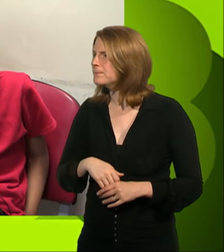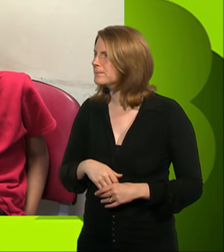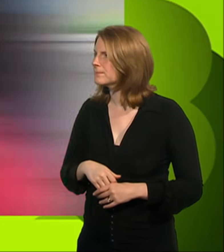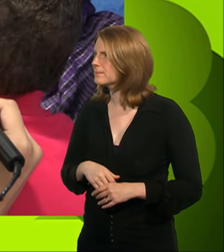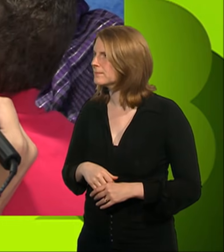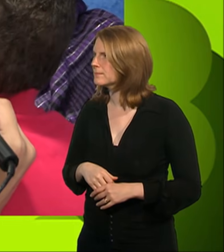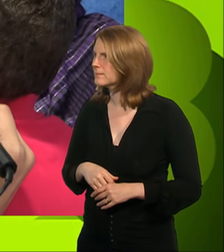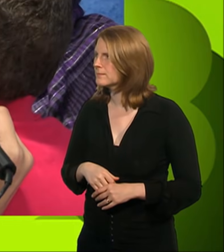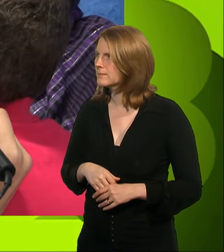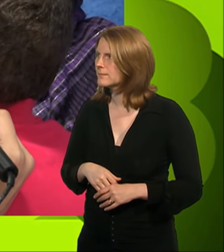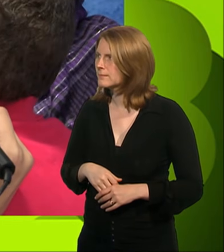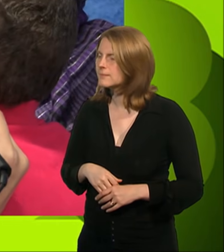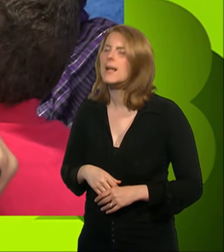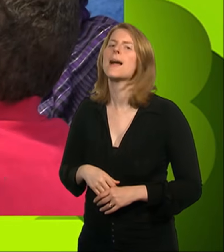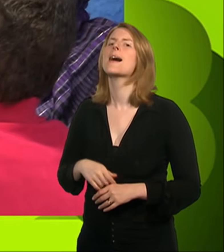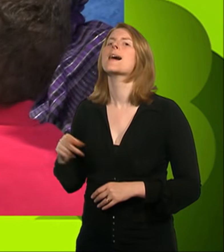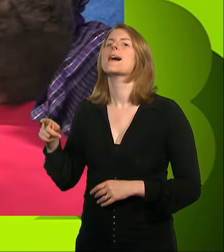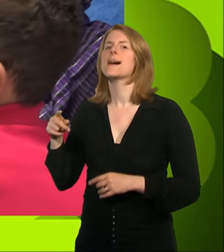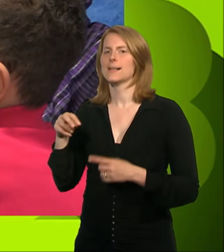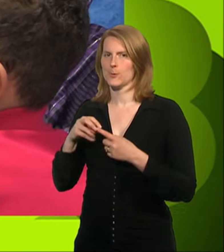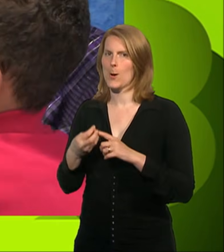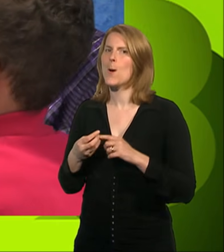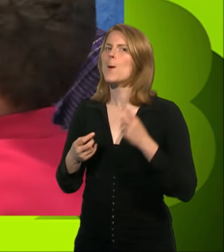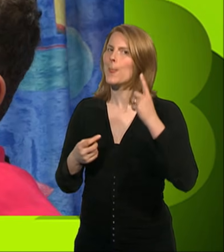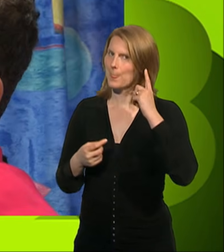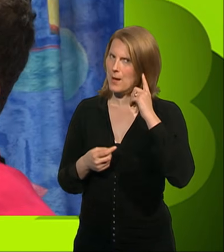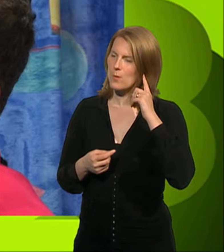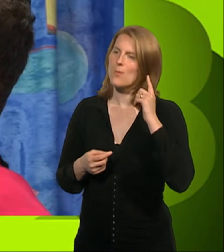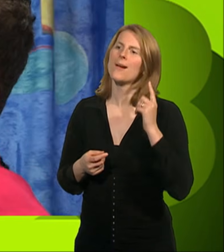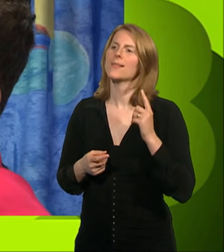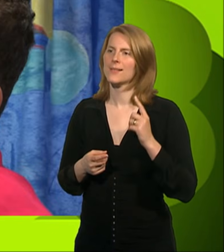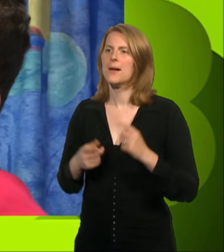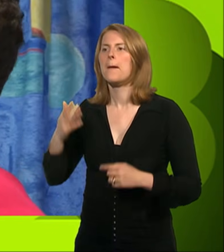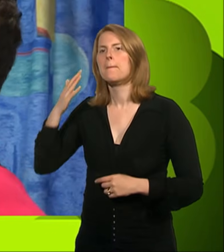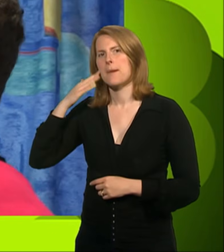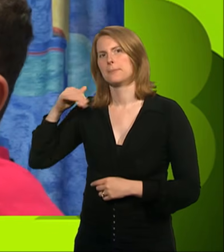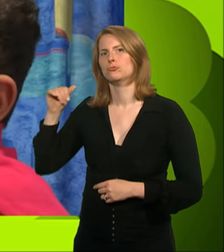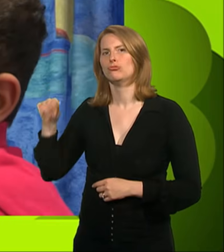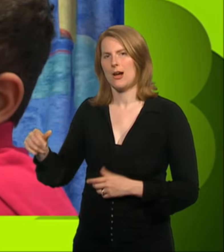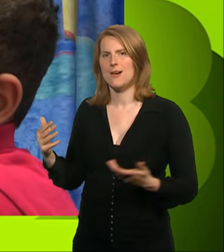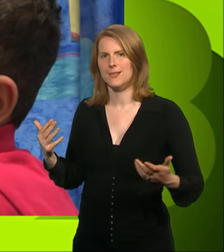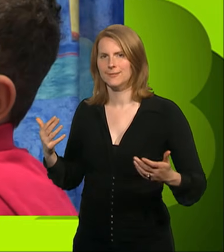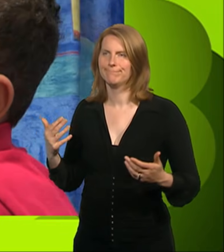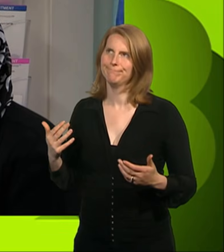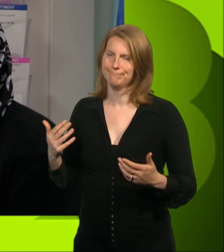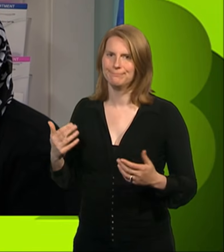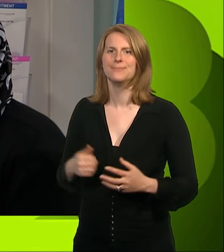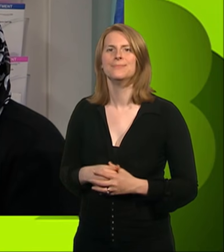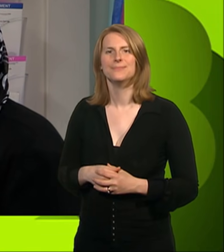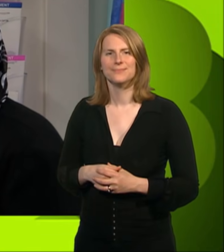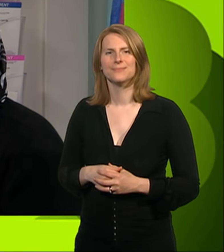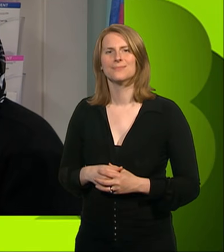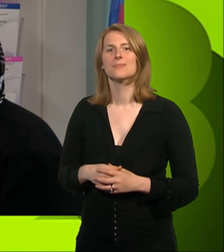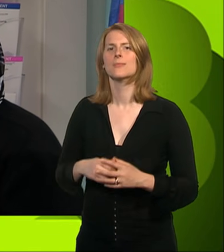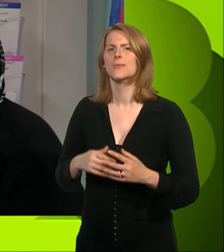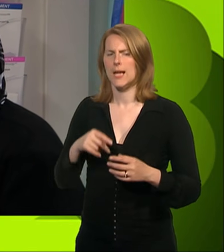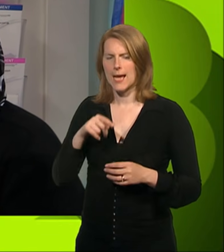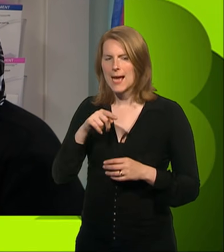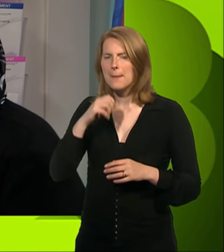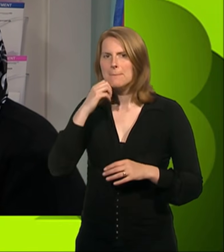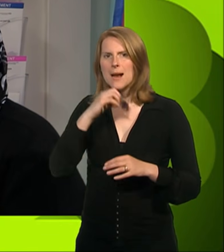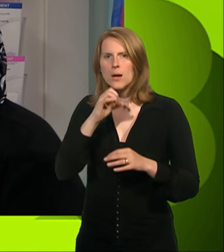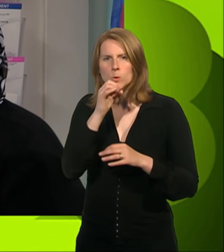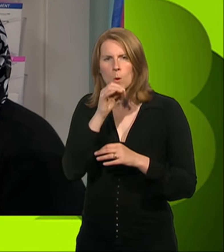is. Yep, I can see the stone. Looks like Mum was right. They always are, Chris. What I can see is a small